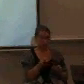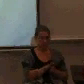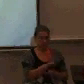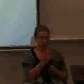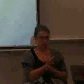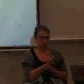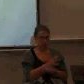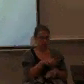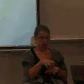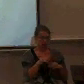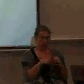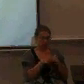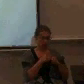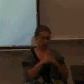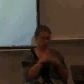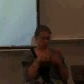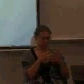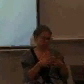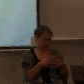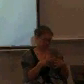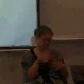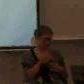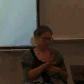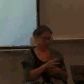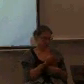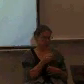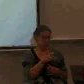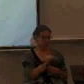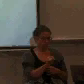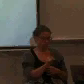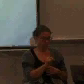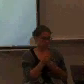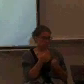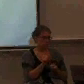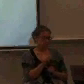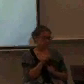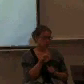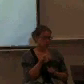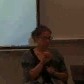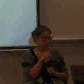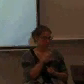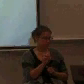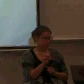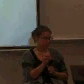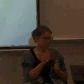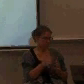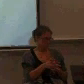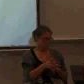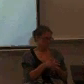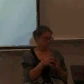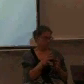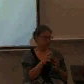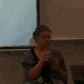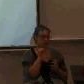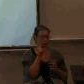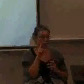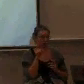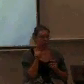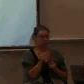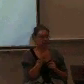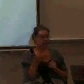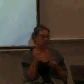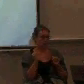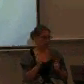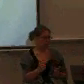the molecular machinery of its host to reproduce. On the other hand, I don't think there's any organism that can live on its